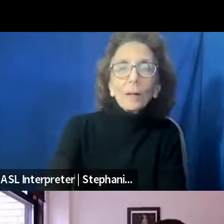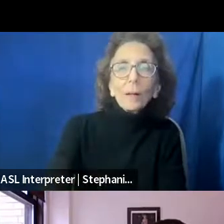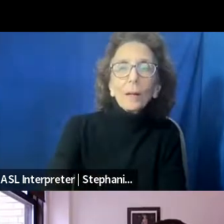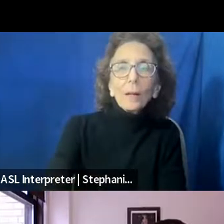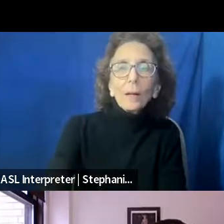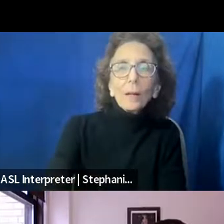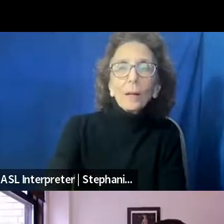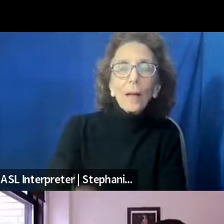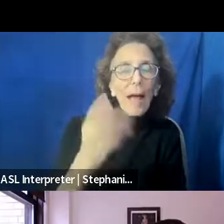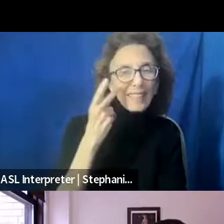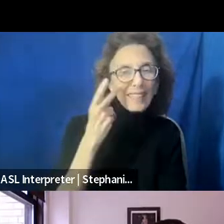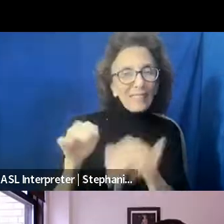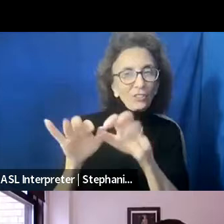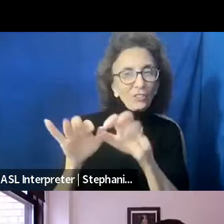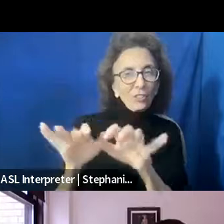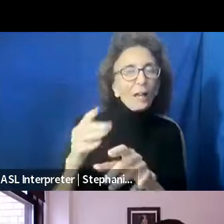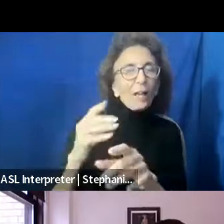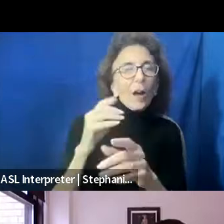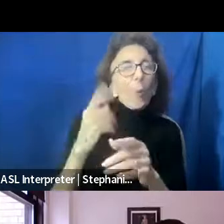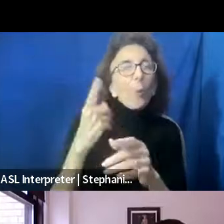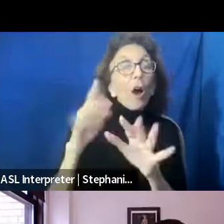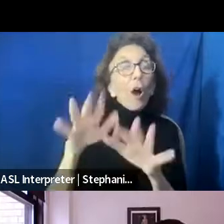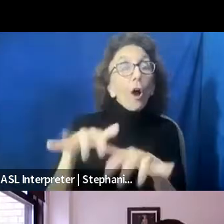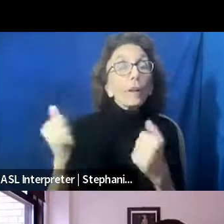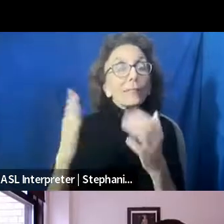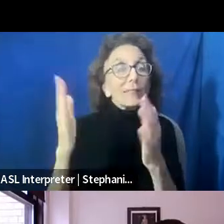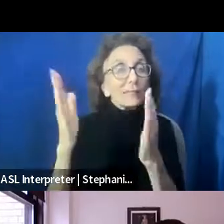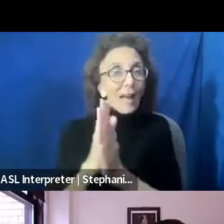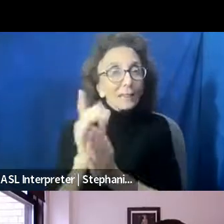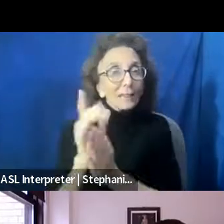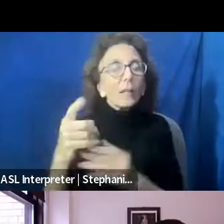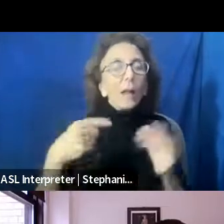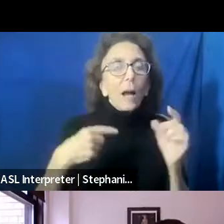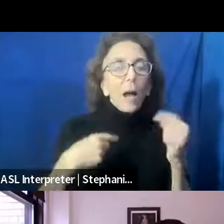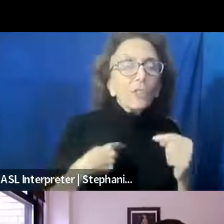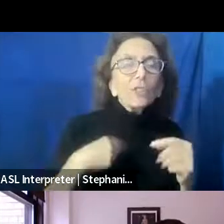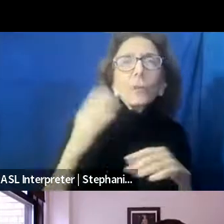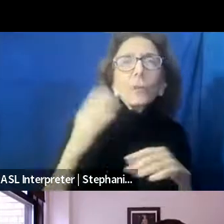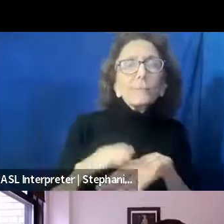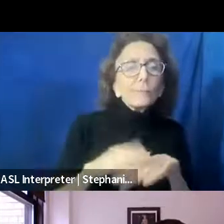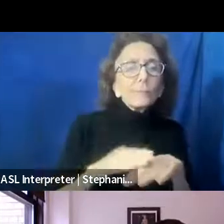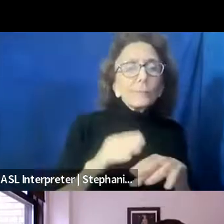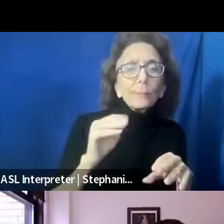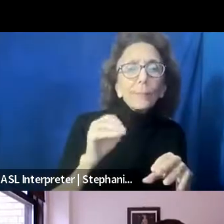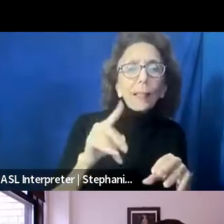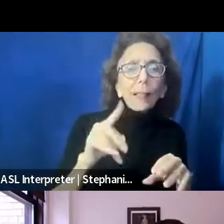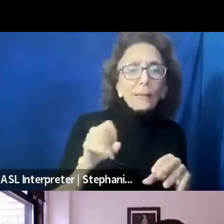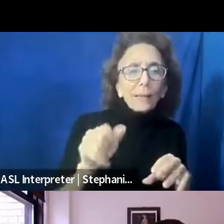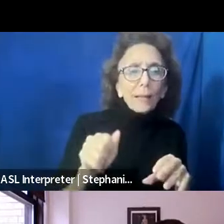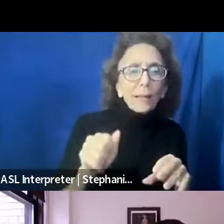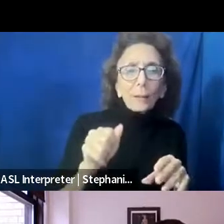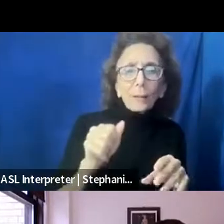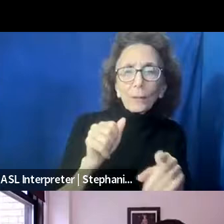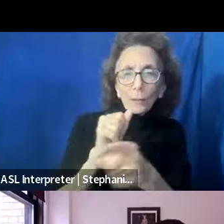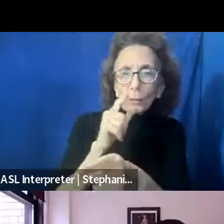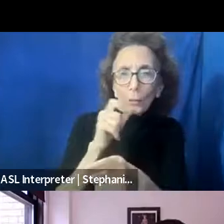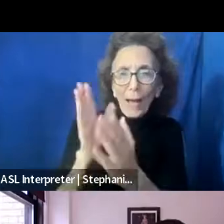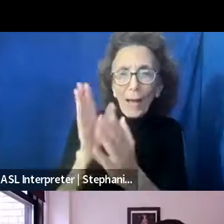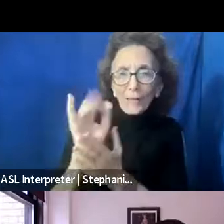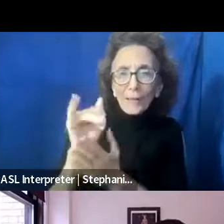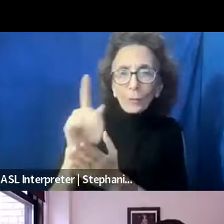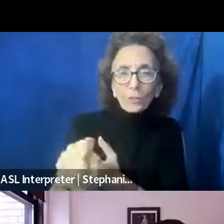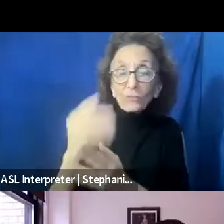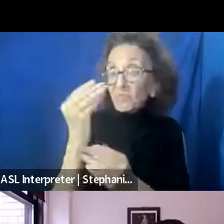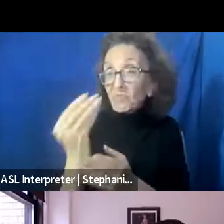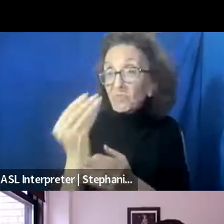audience participants has asked a question in the chat, and I'll just say as a heads up, Melissa, to you who asked it, this was not information